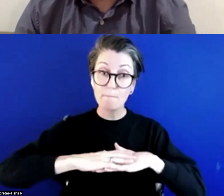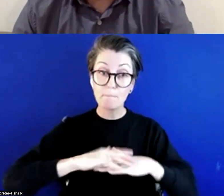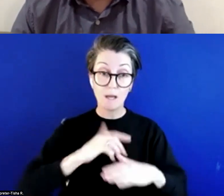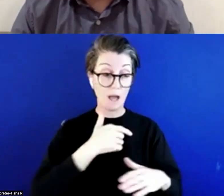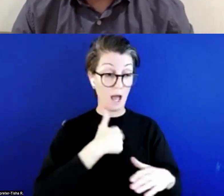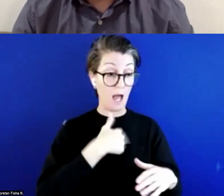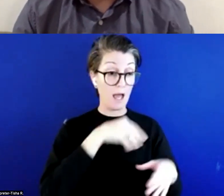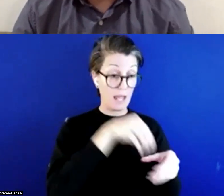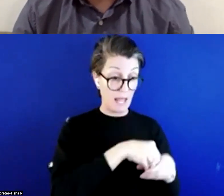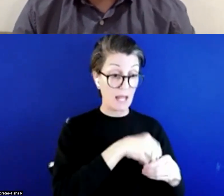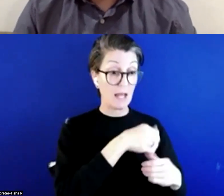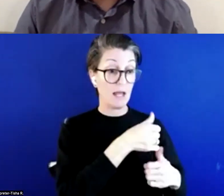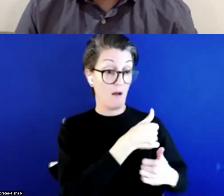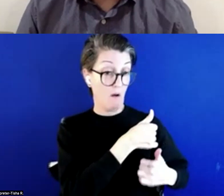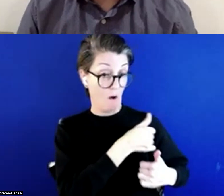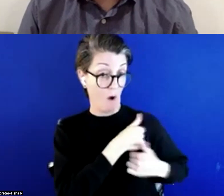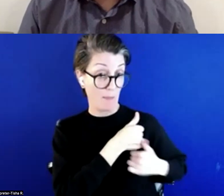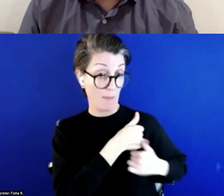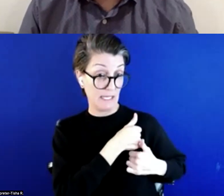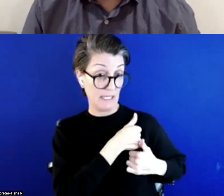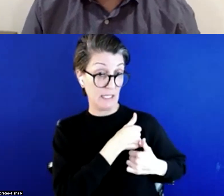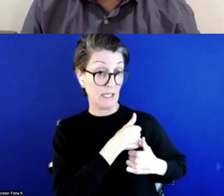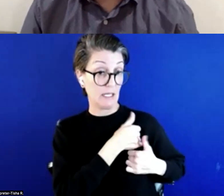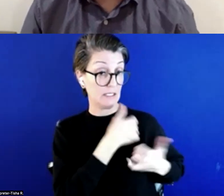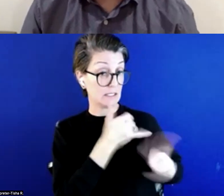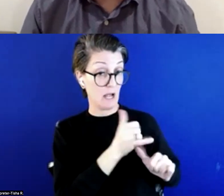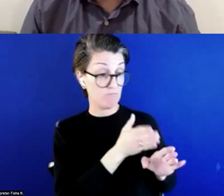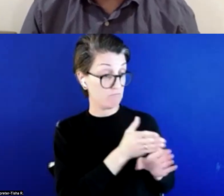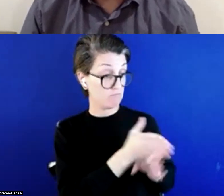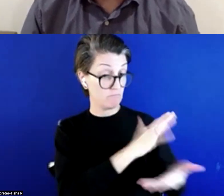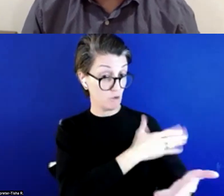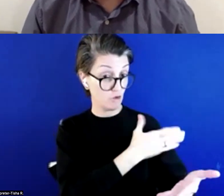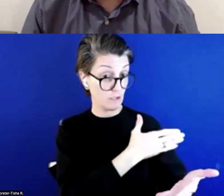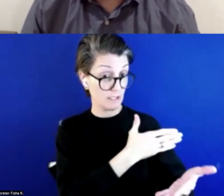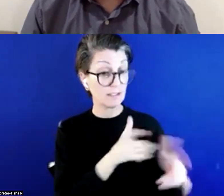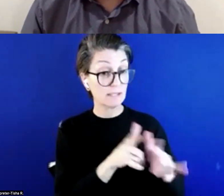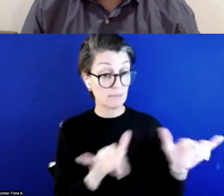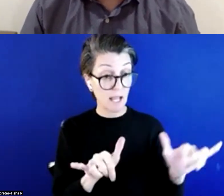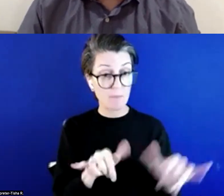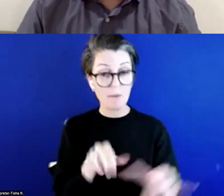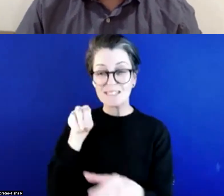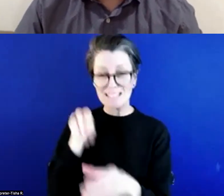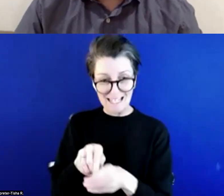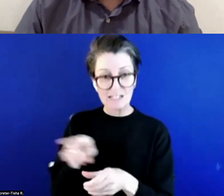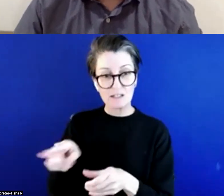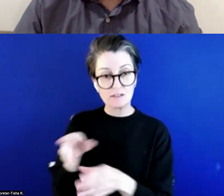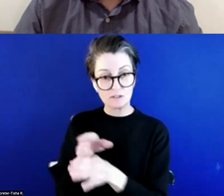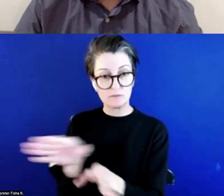the Army and also playing with the symphony. So it was some very long days and